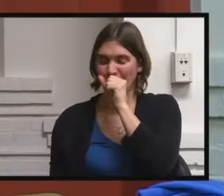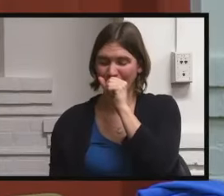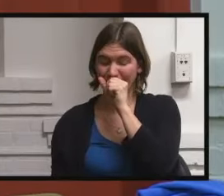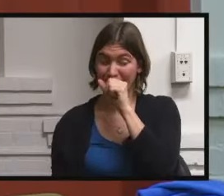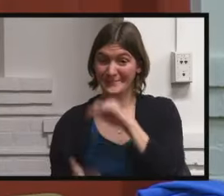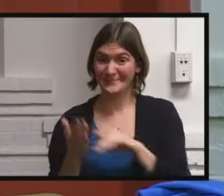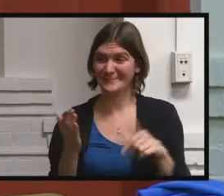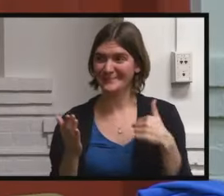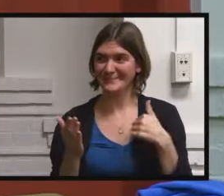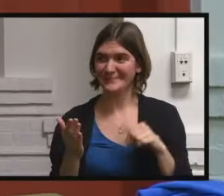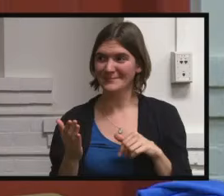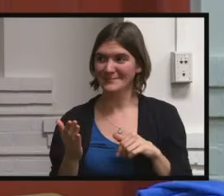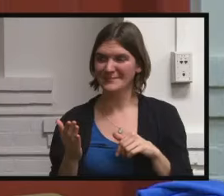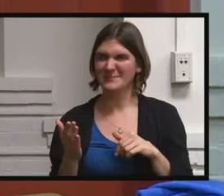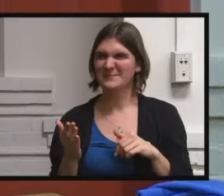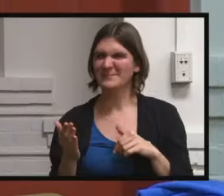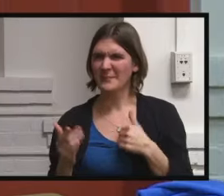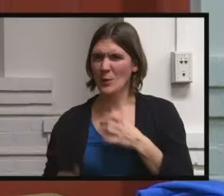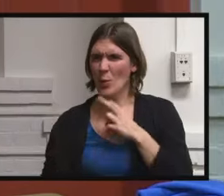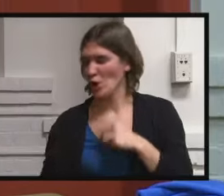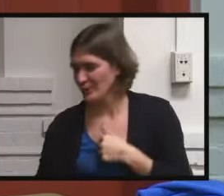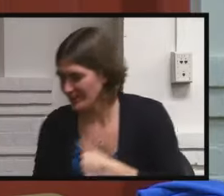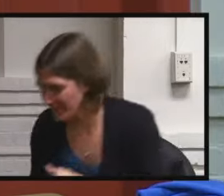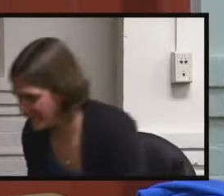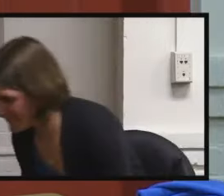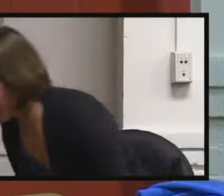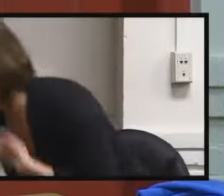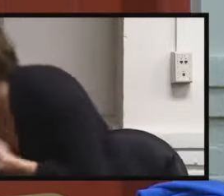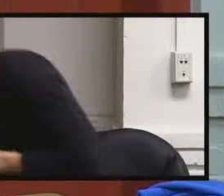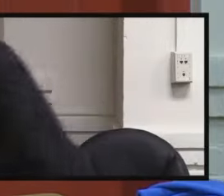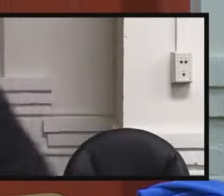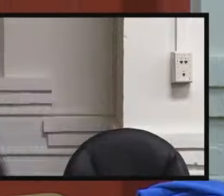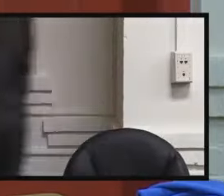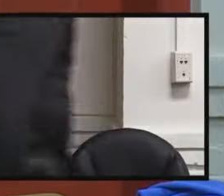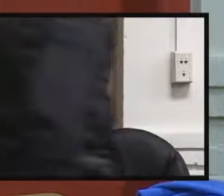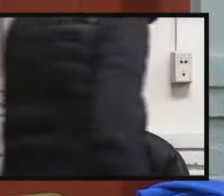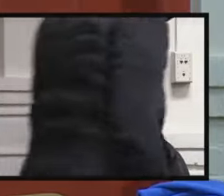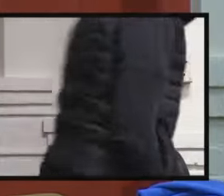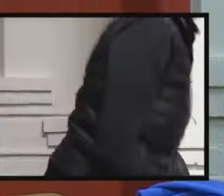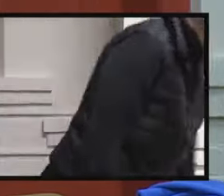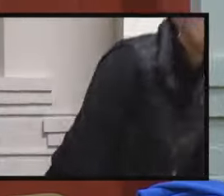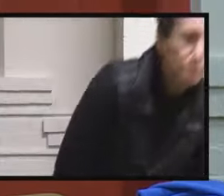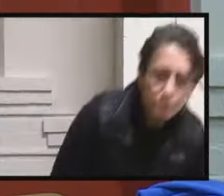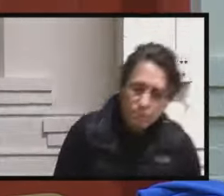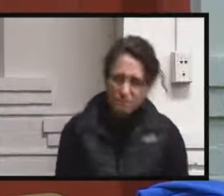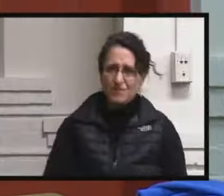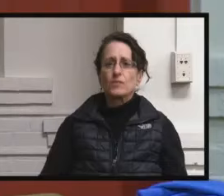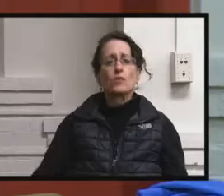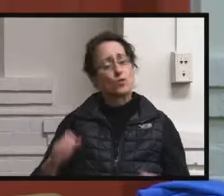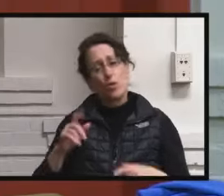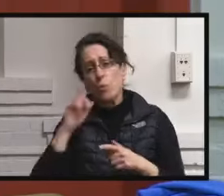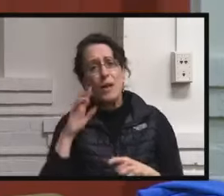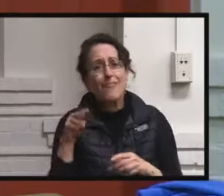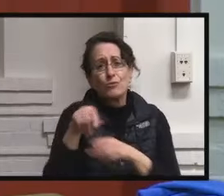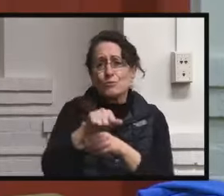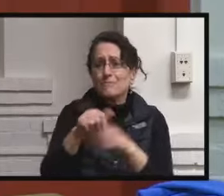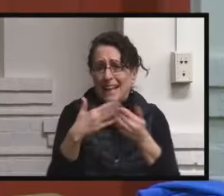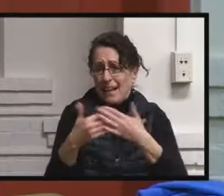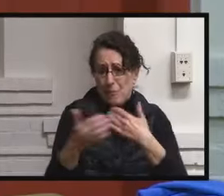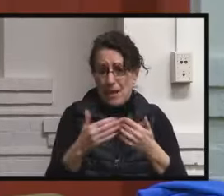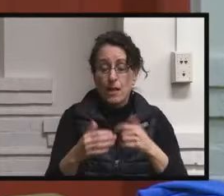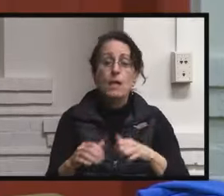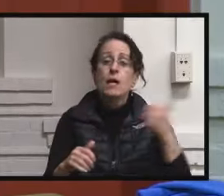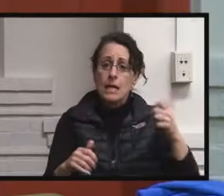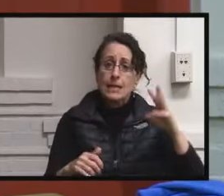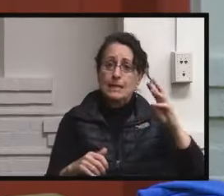about saving was eaten up partially by that. The other part of that $60,000 that you're